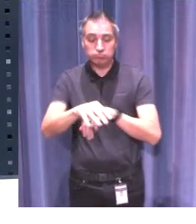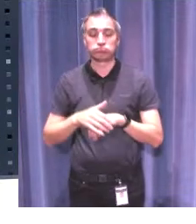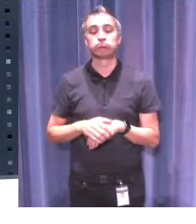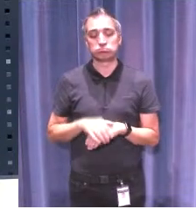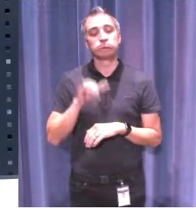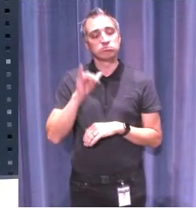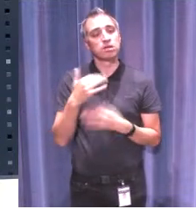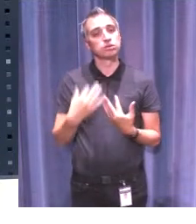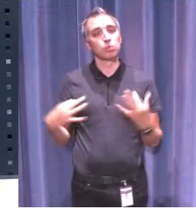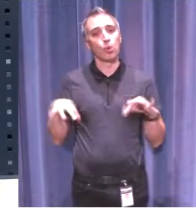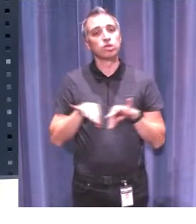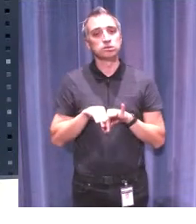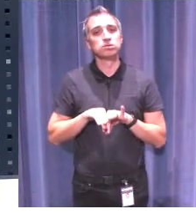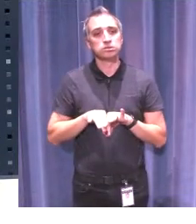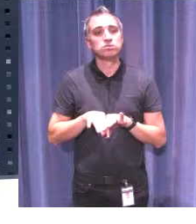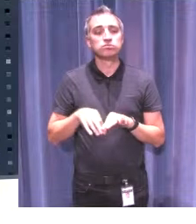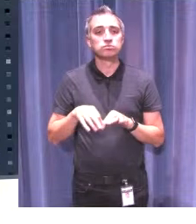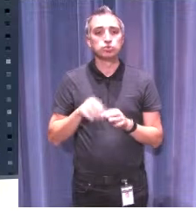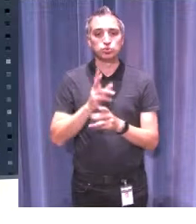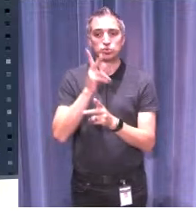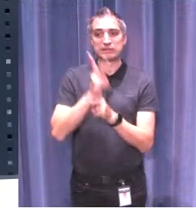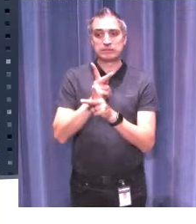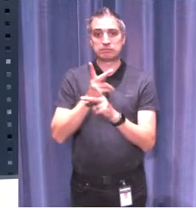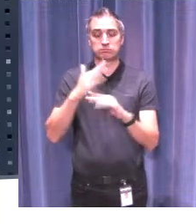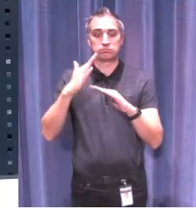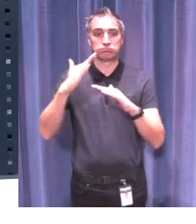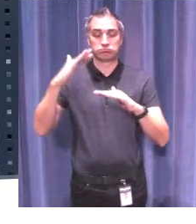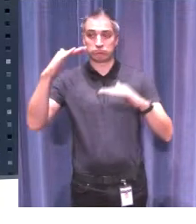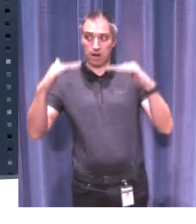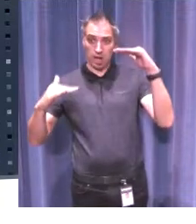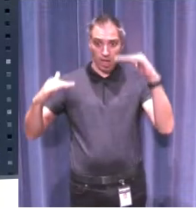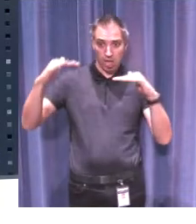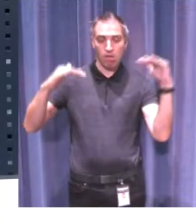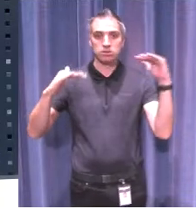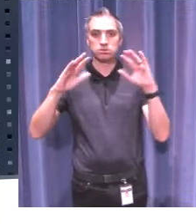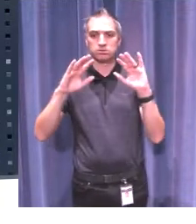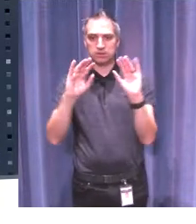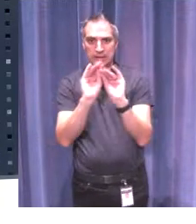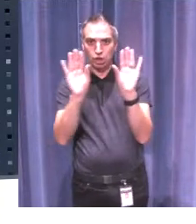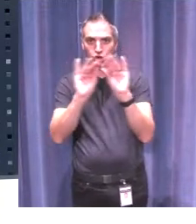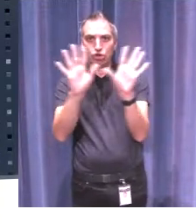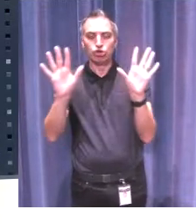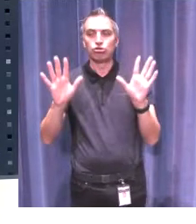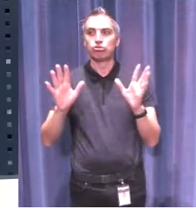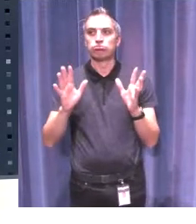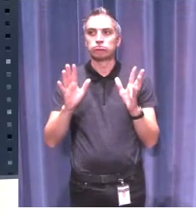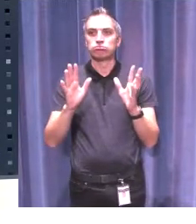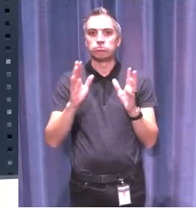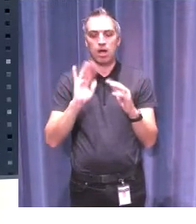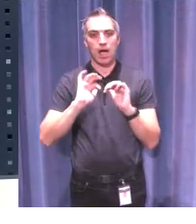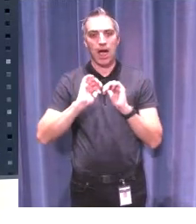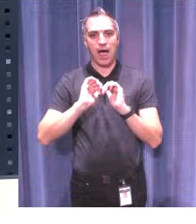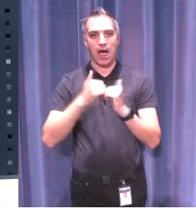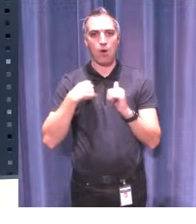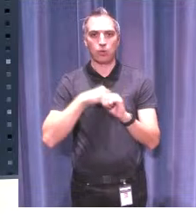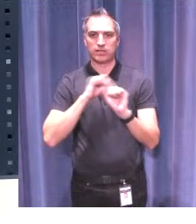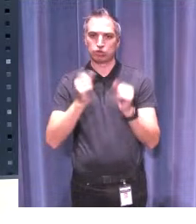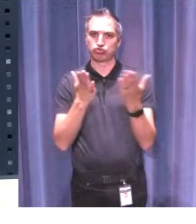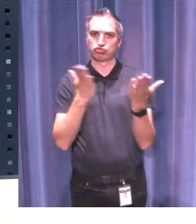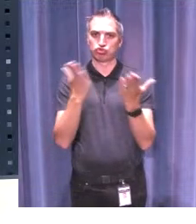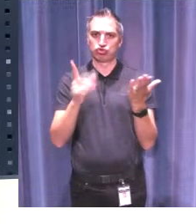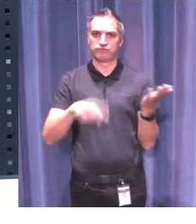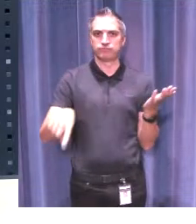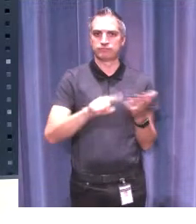is important to keep balance and to keep clarity around how we both serve the institution.